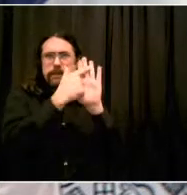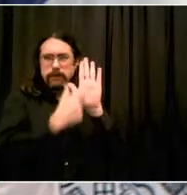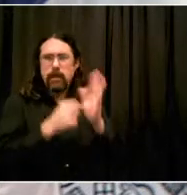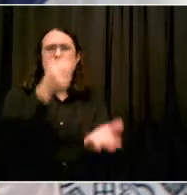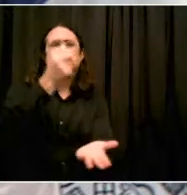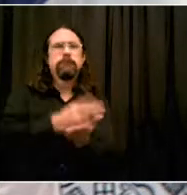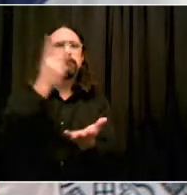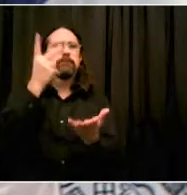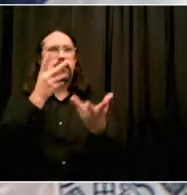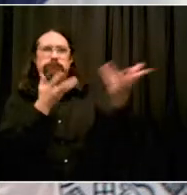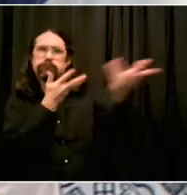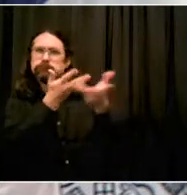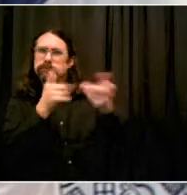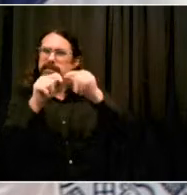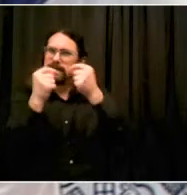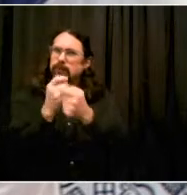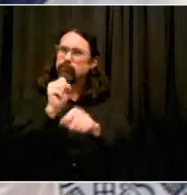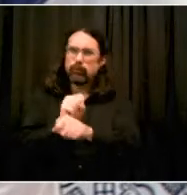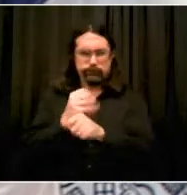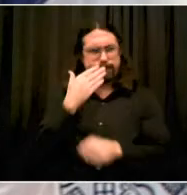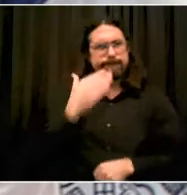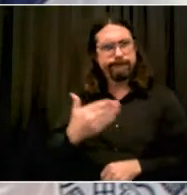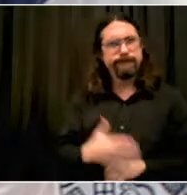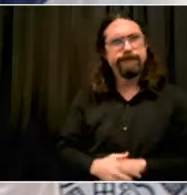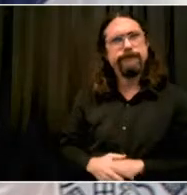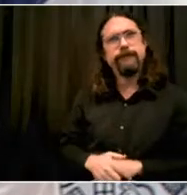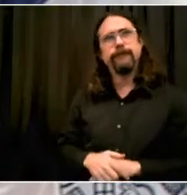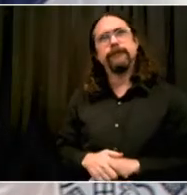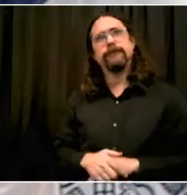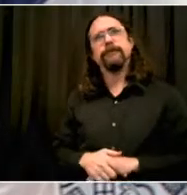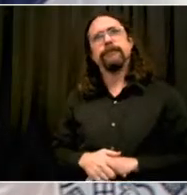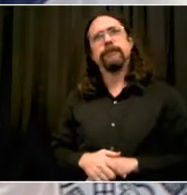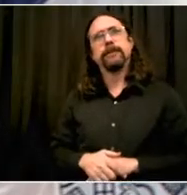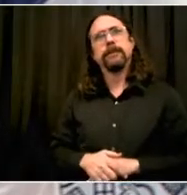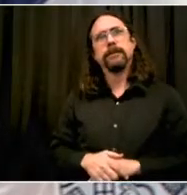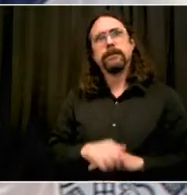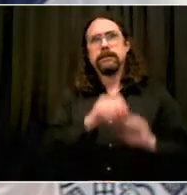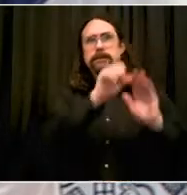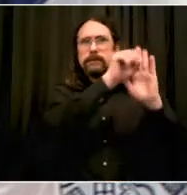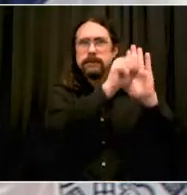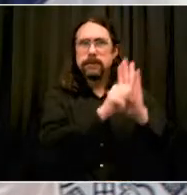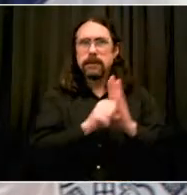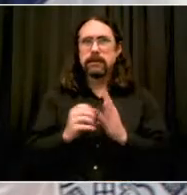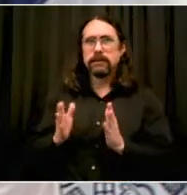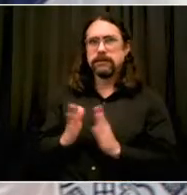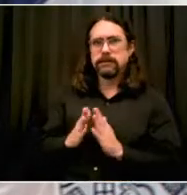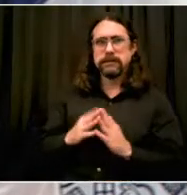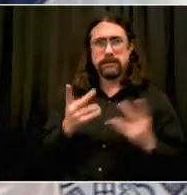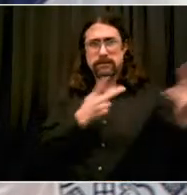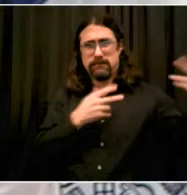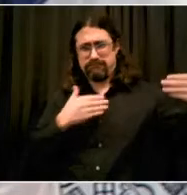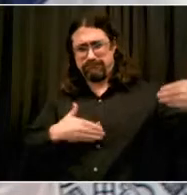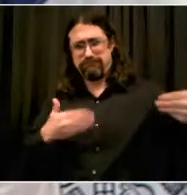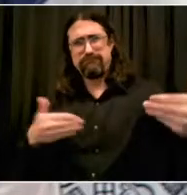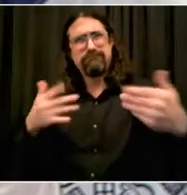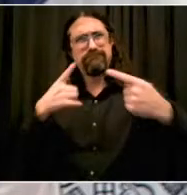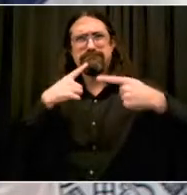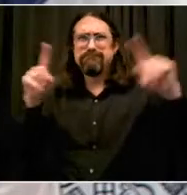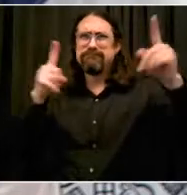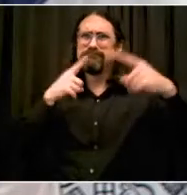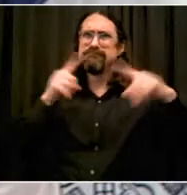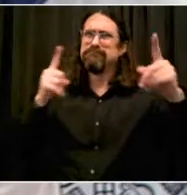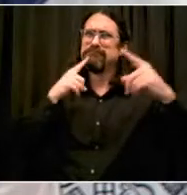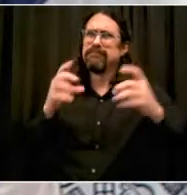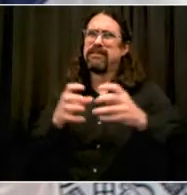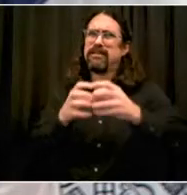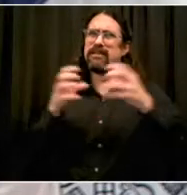it extraordinarily safe, but we also are living by those cautious conservative standards, and we hit this day and we're following through.